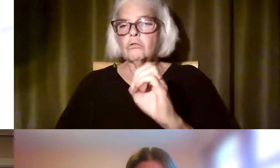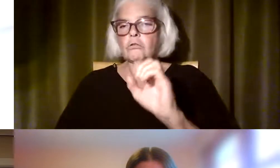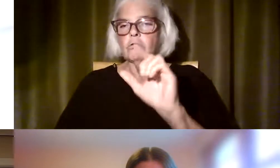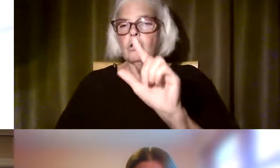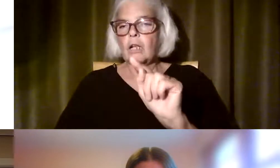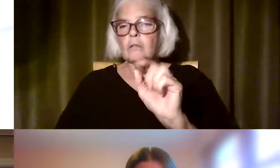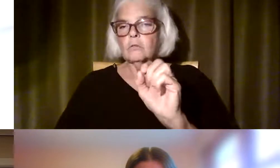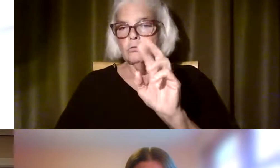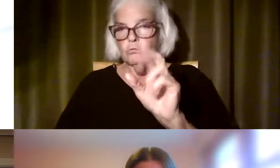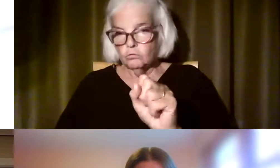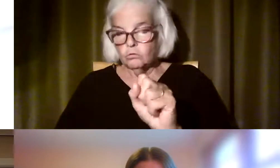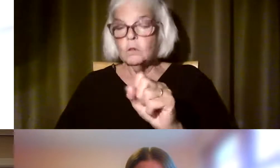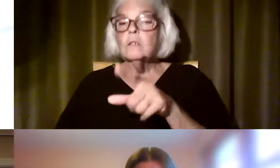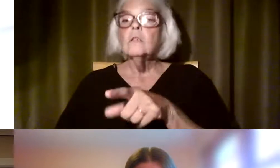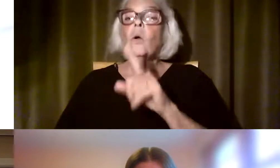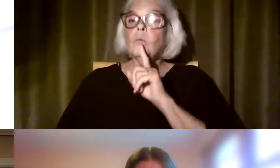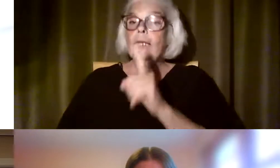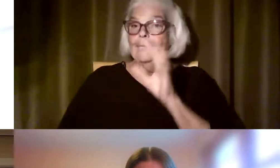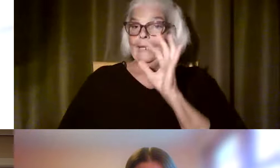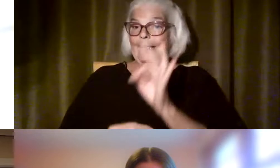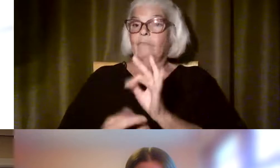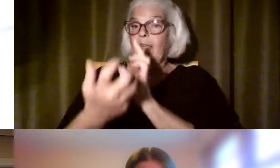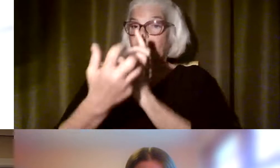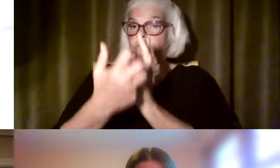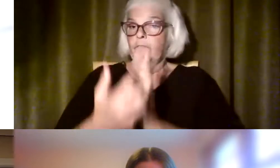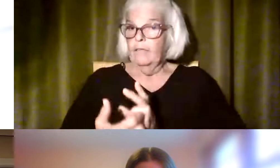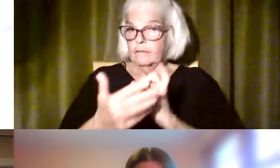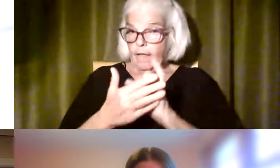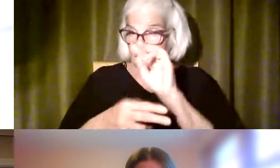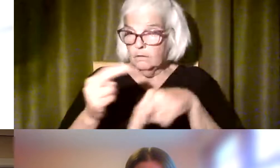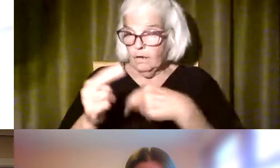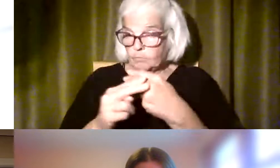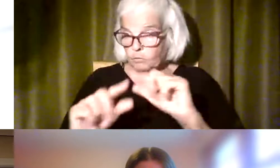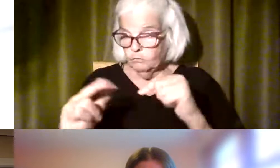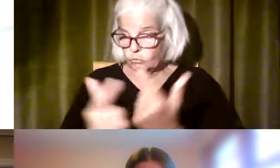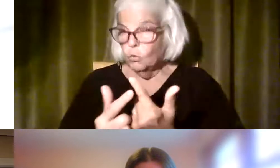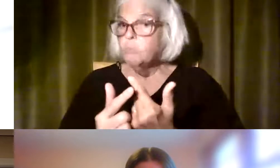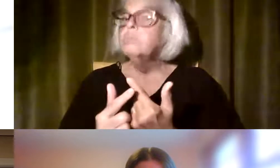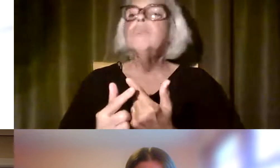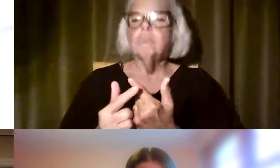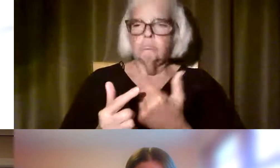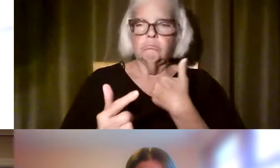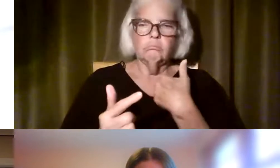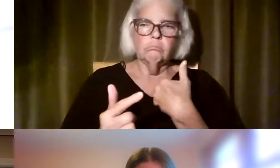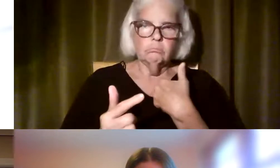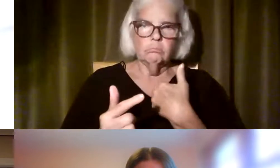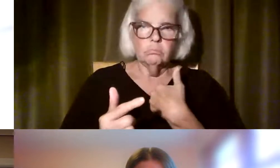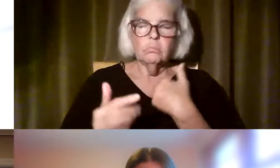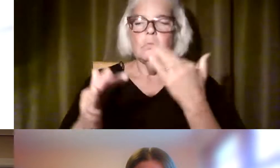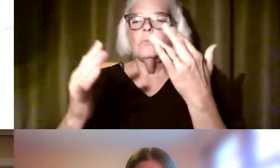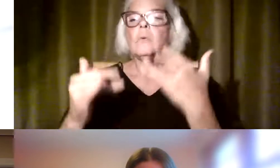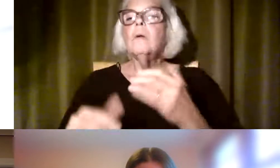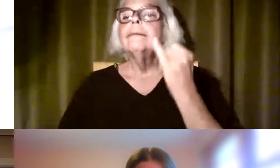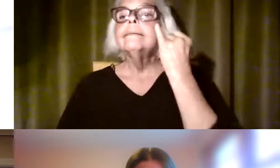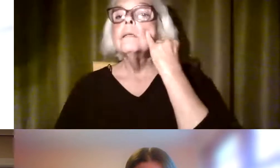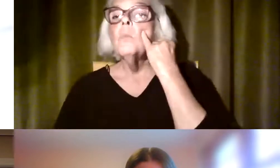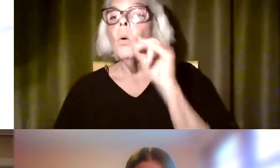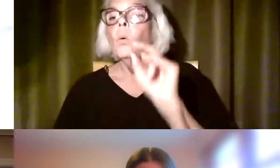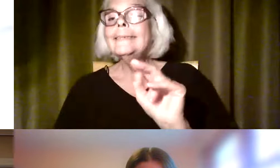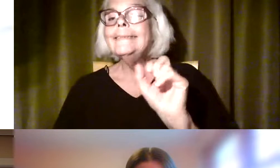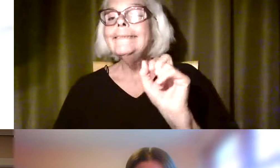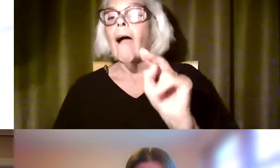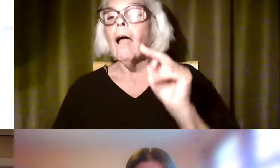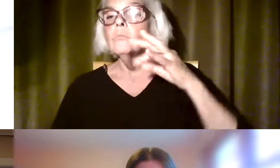categories, if they're a nonprofit, we have an initial sign-up form, which we can share after